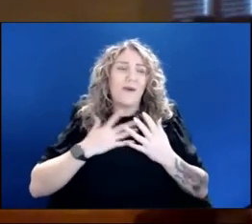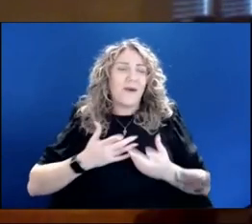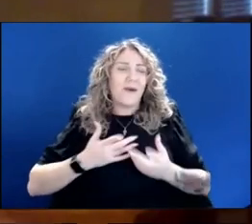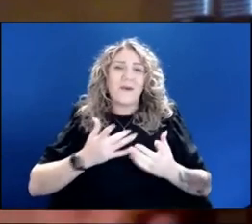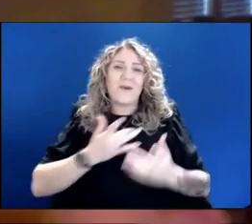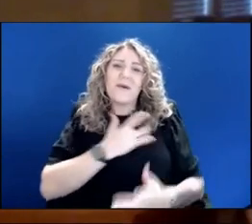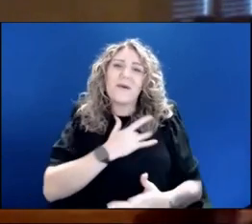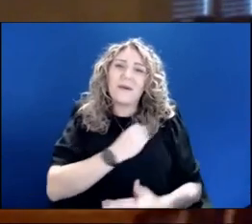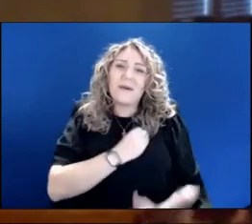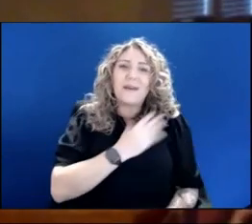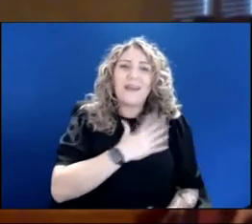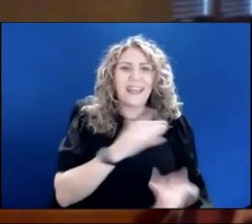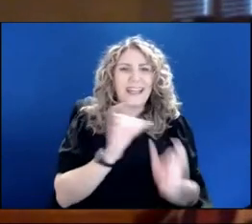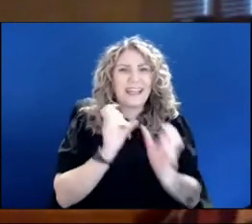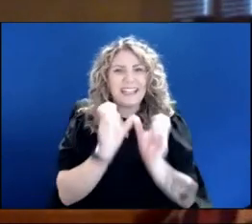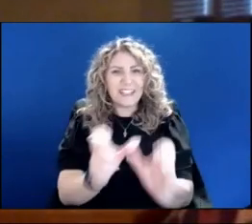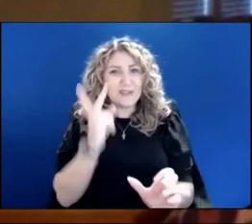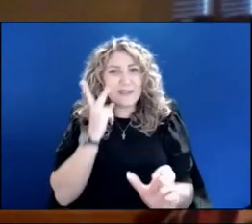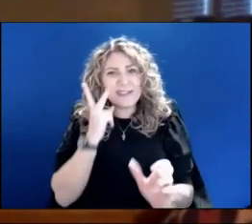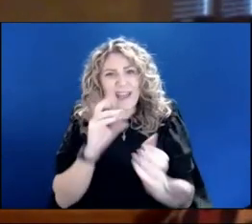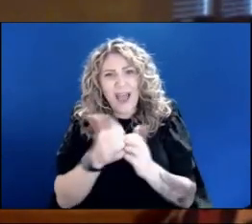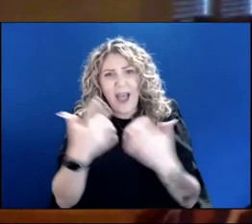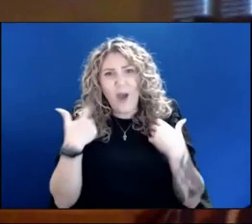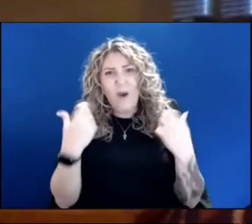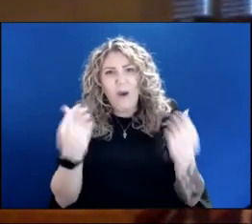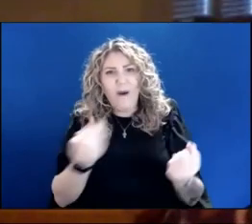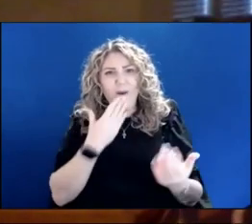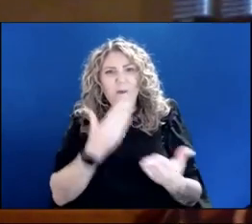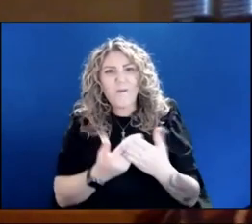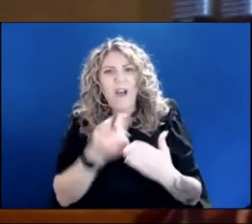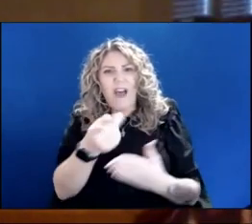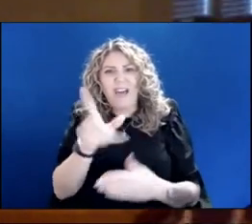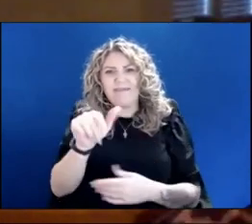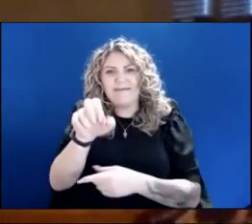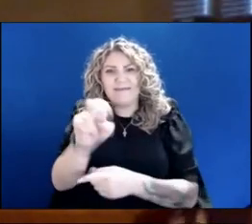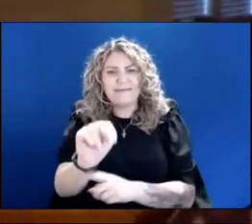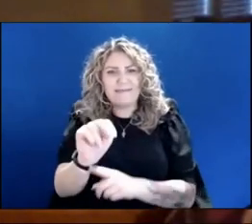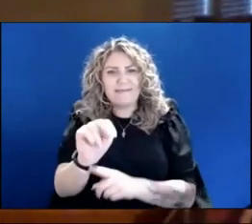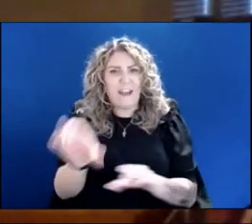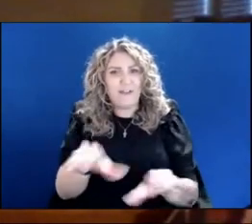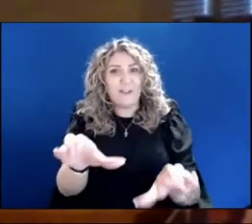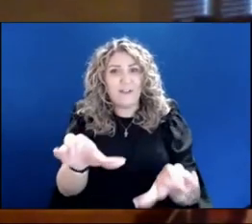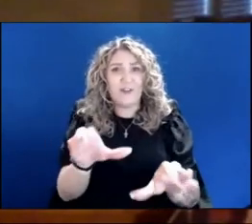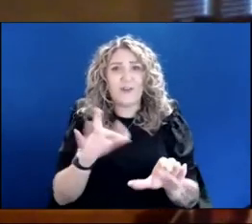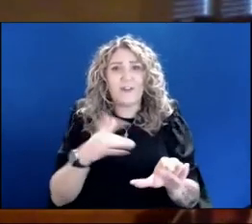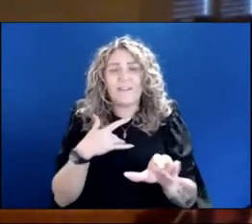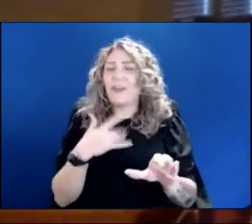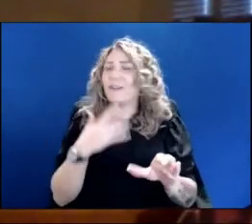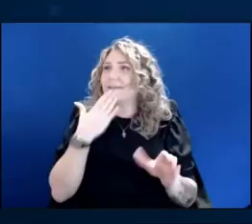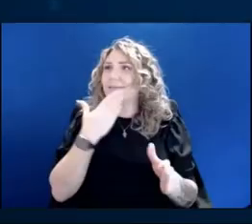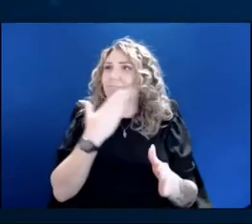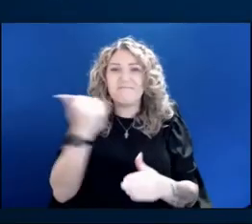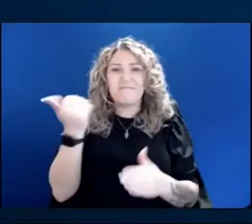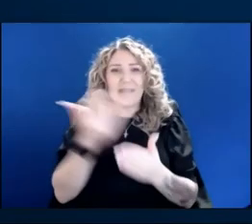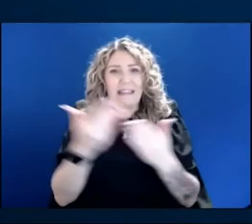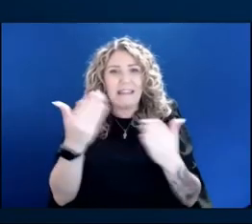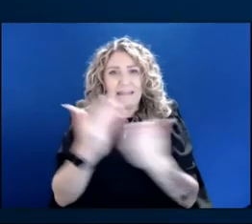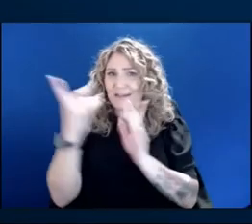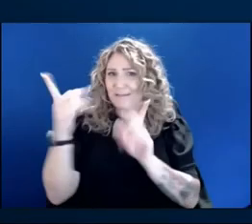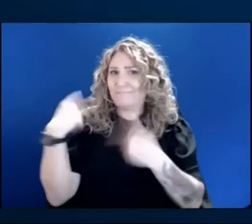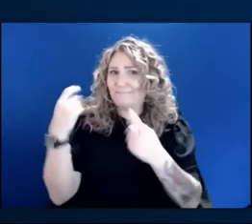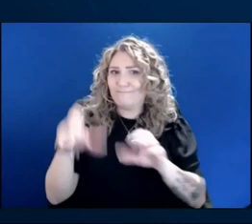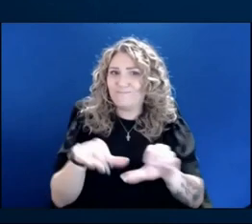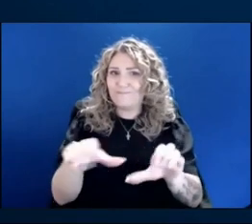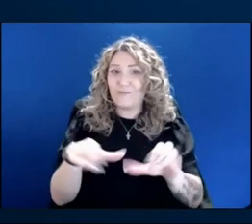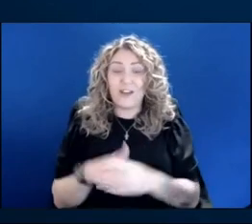continues to be, to see how well Dan is doing. I feel like it's one of the greatest things I've ever done. And all in honor